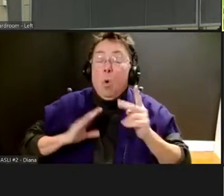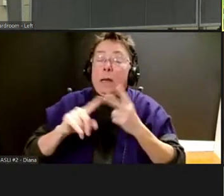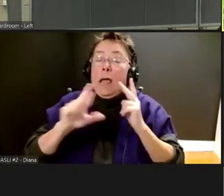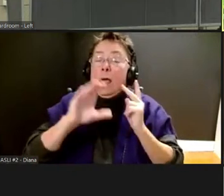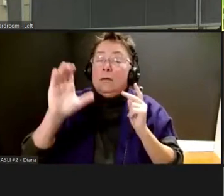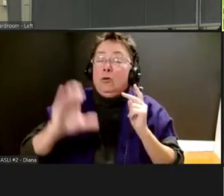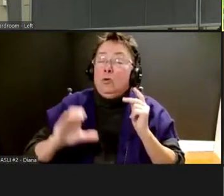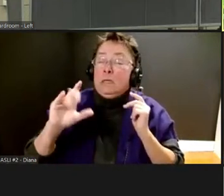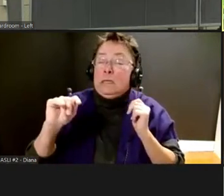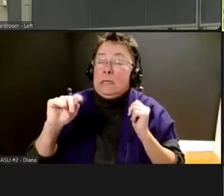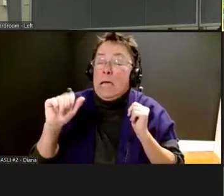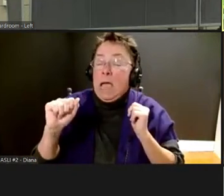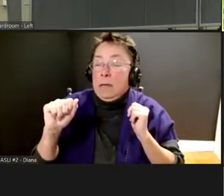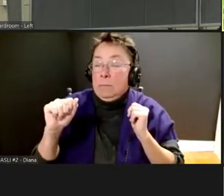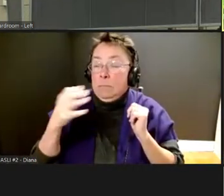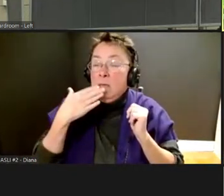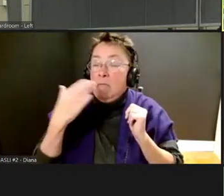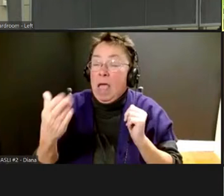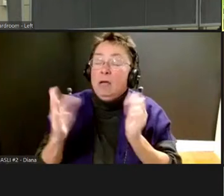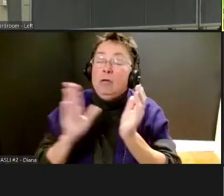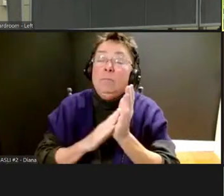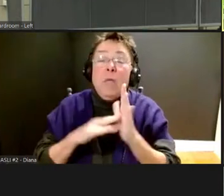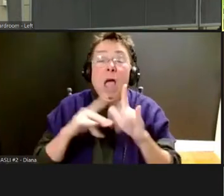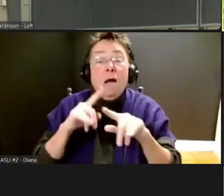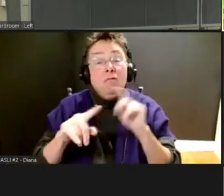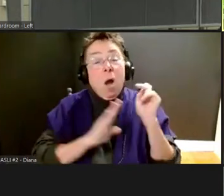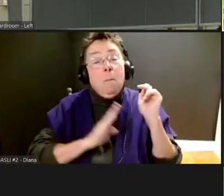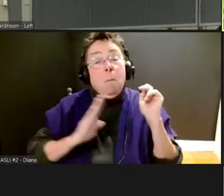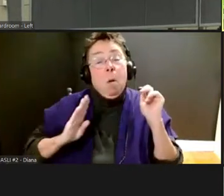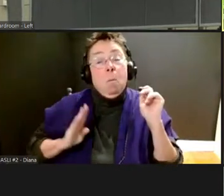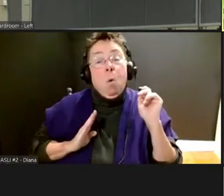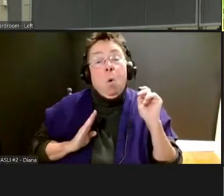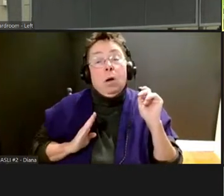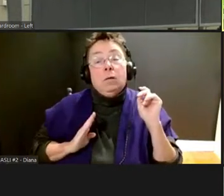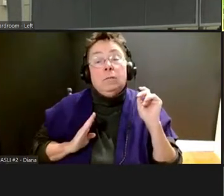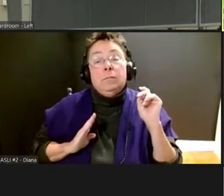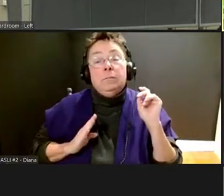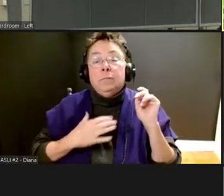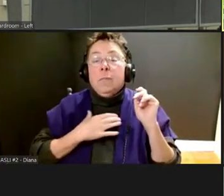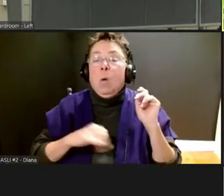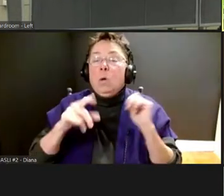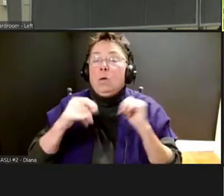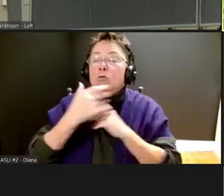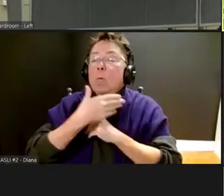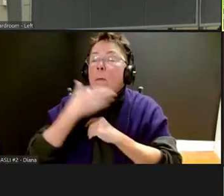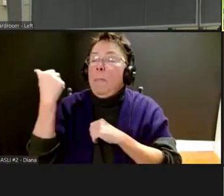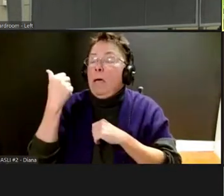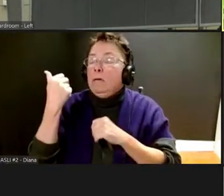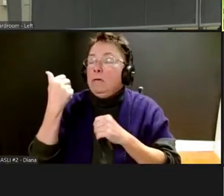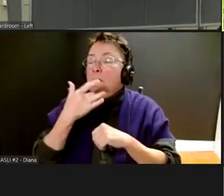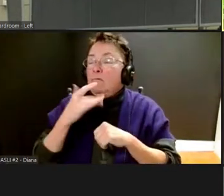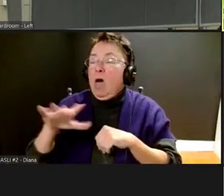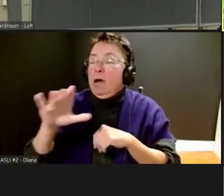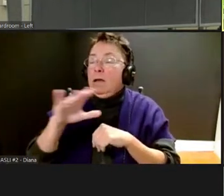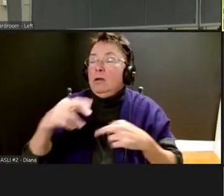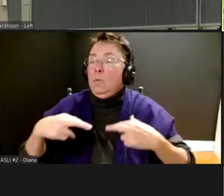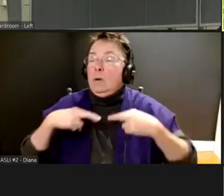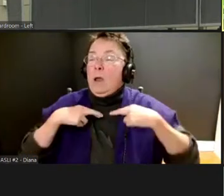Transit Authority. On behalf of the board, I wish you the best in your retirement.